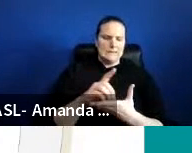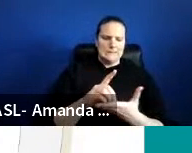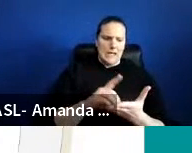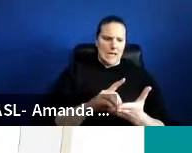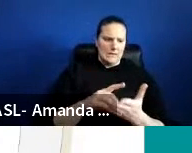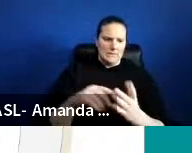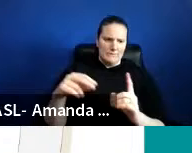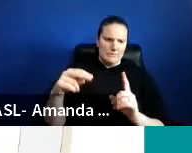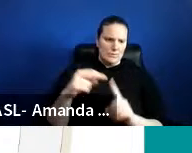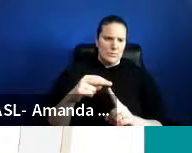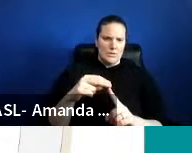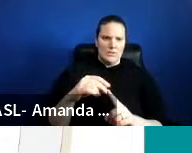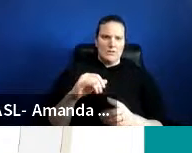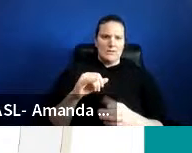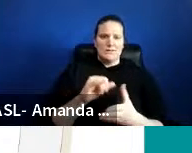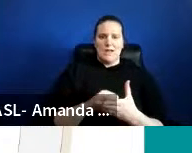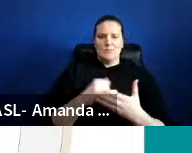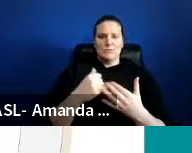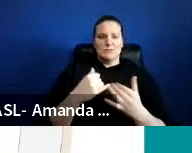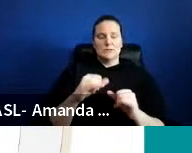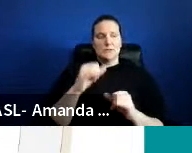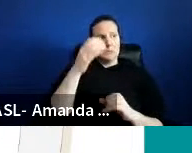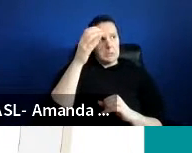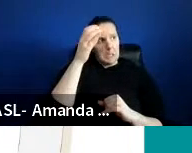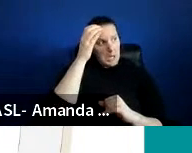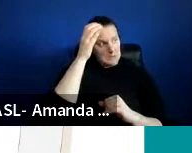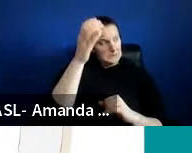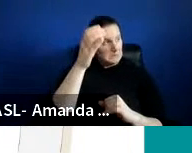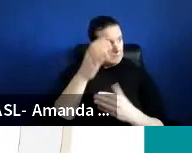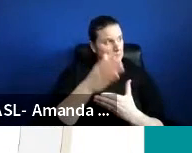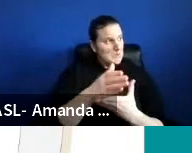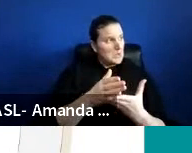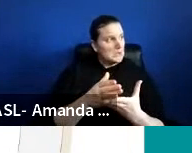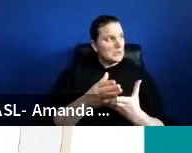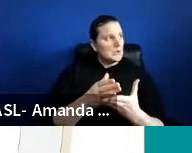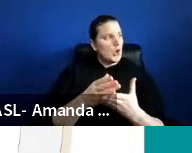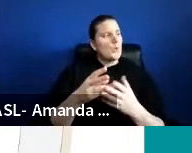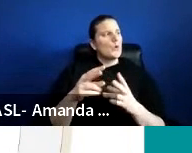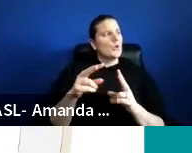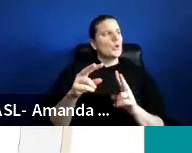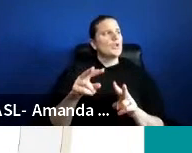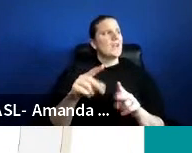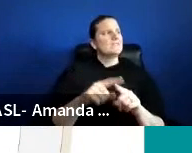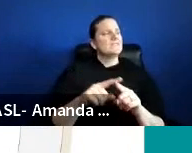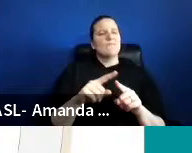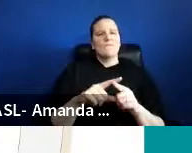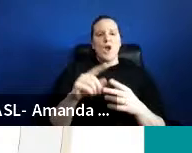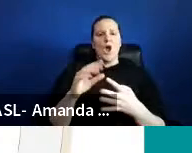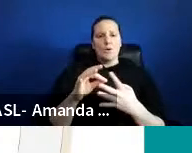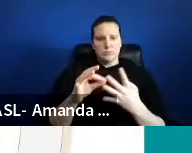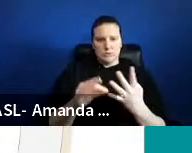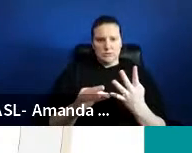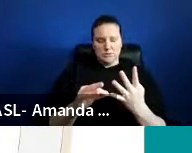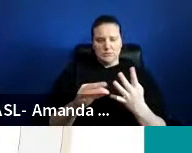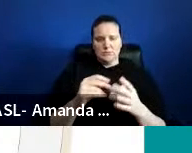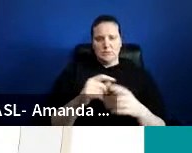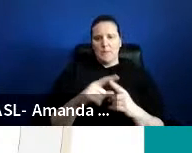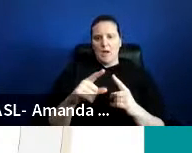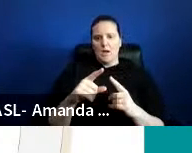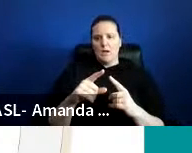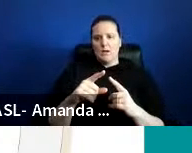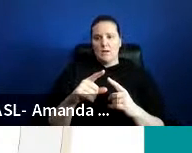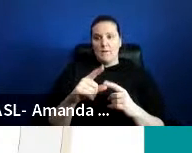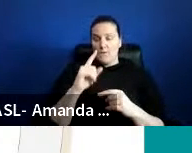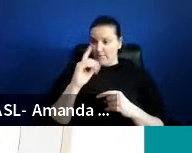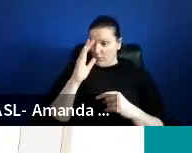because we're still in the conceptual phase, and we're looking at different options. But as we move